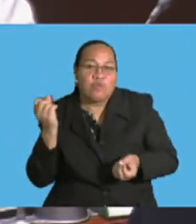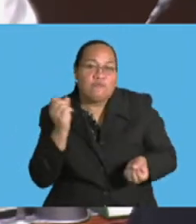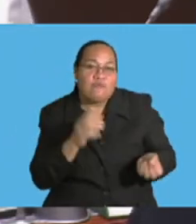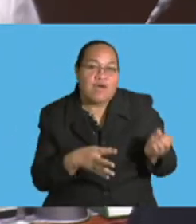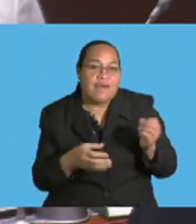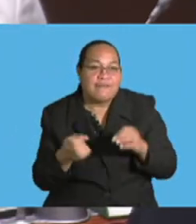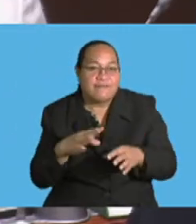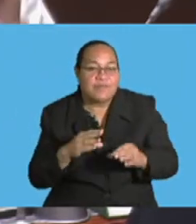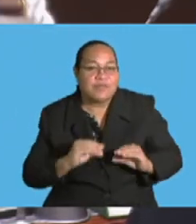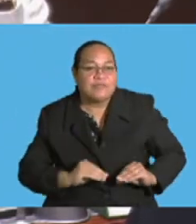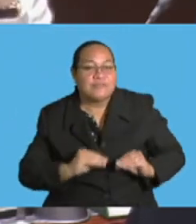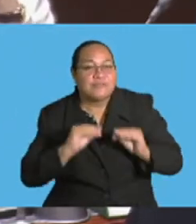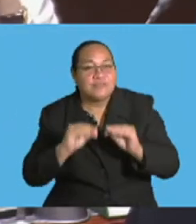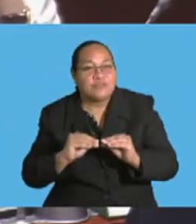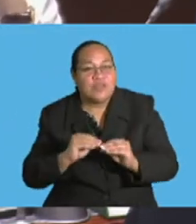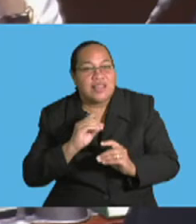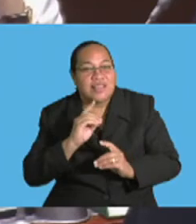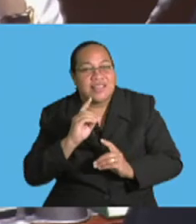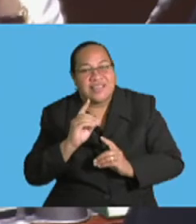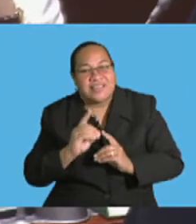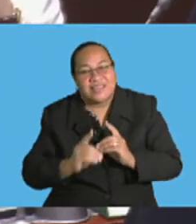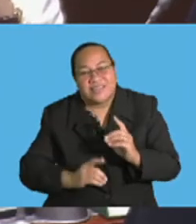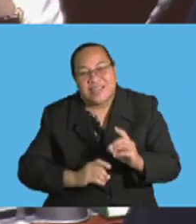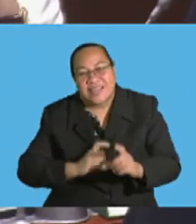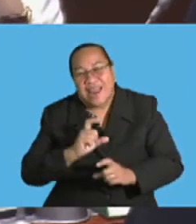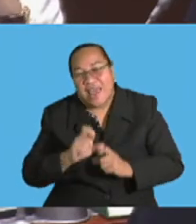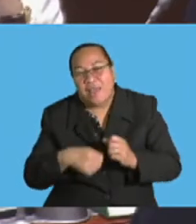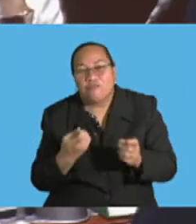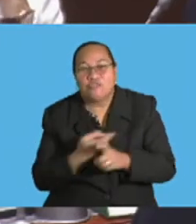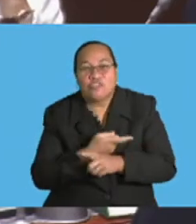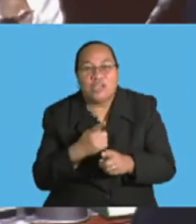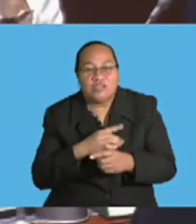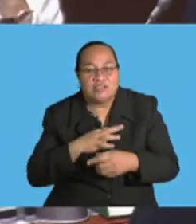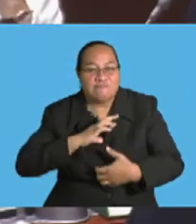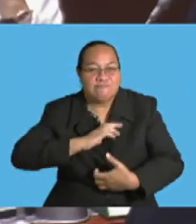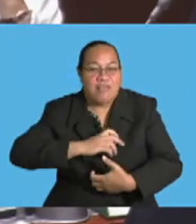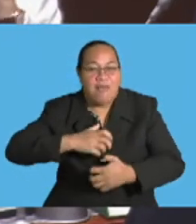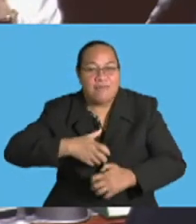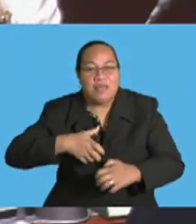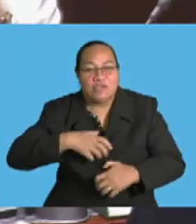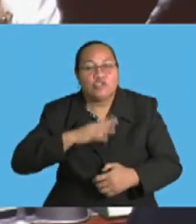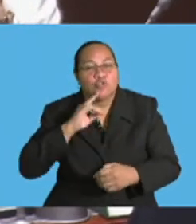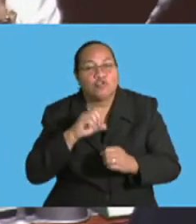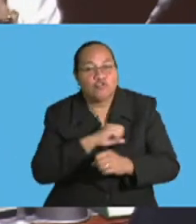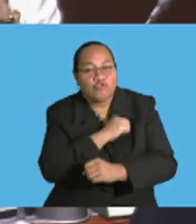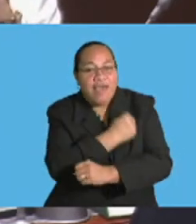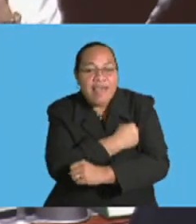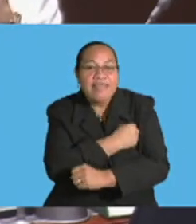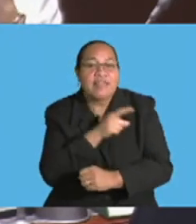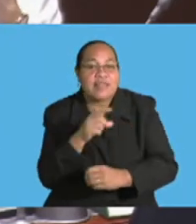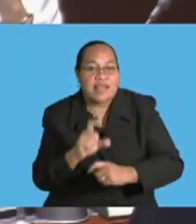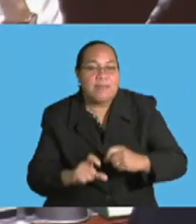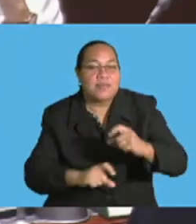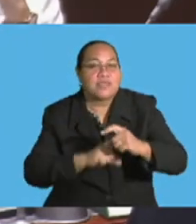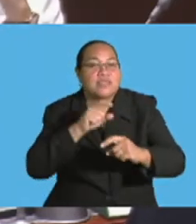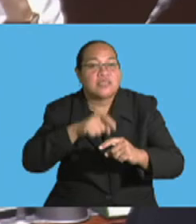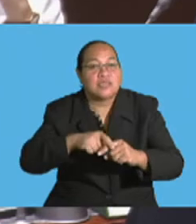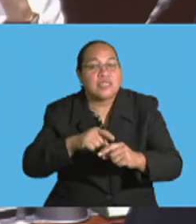and implementation of climate change adaptation strategies to strengthen the capacities of